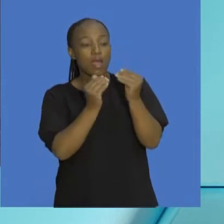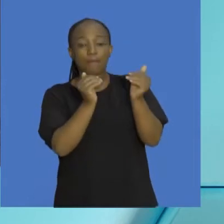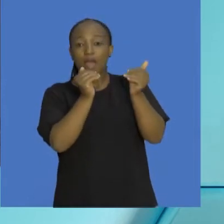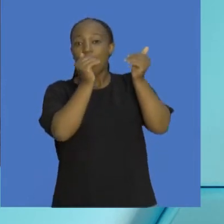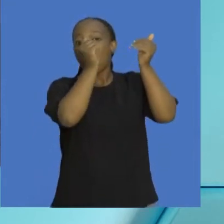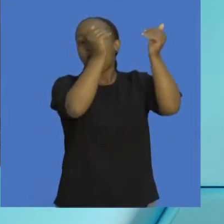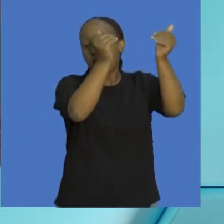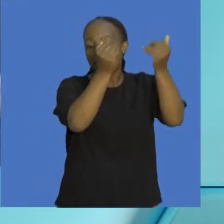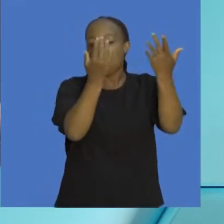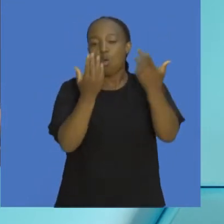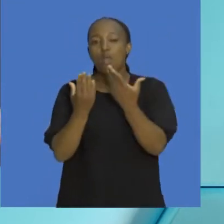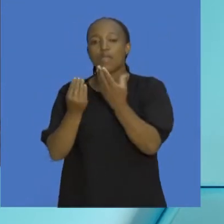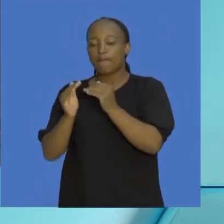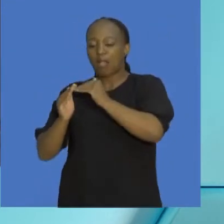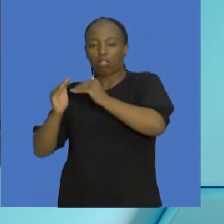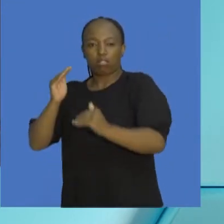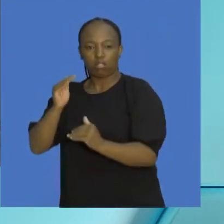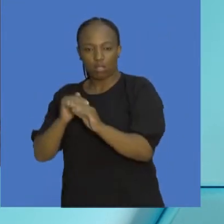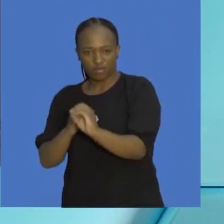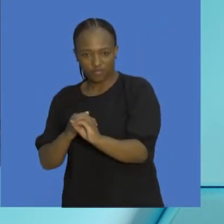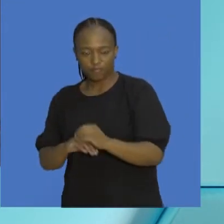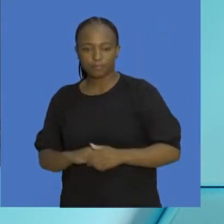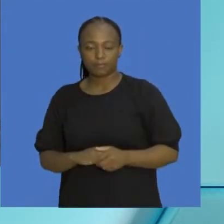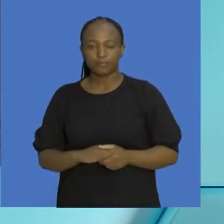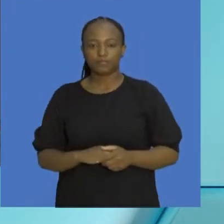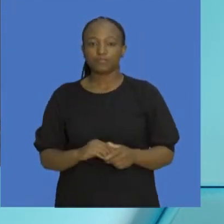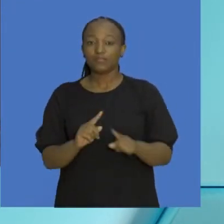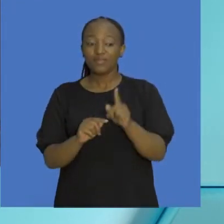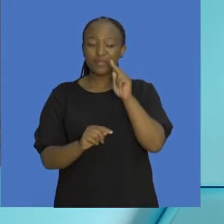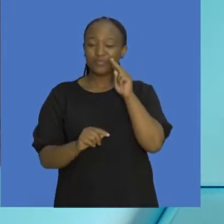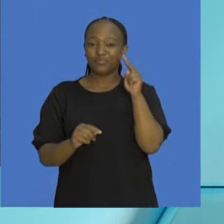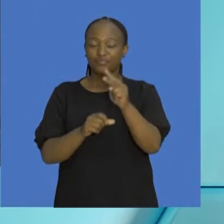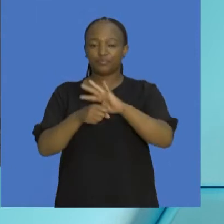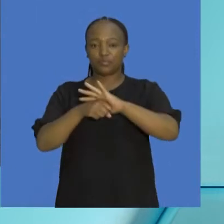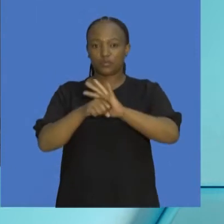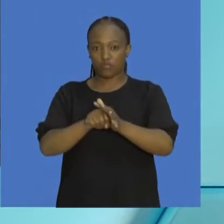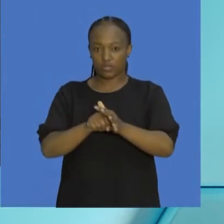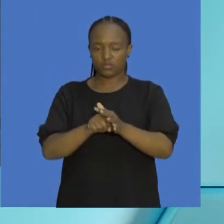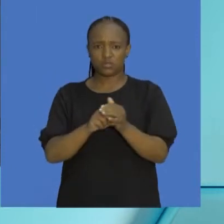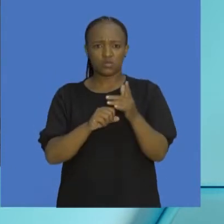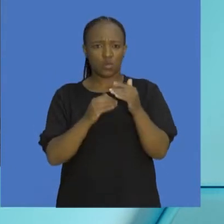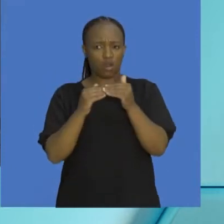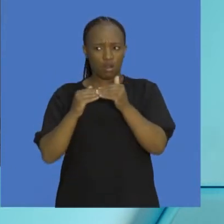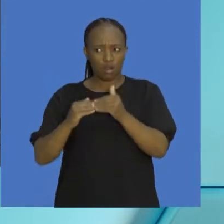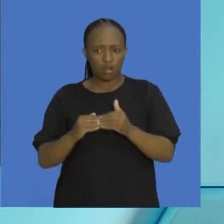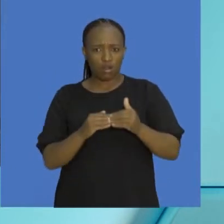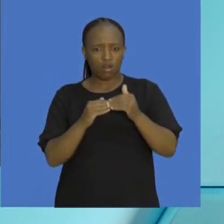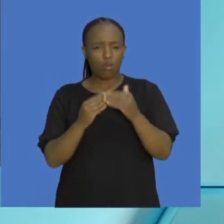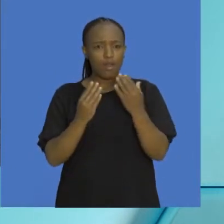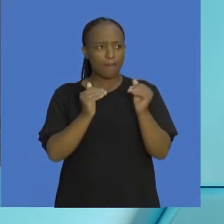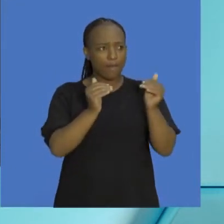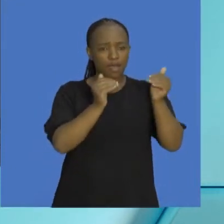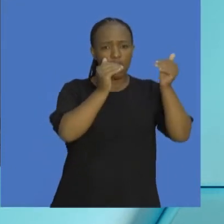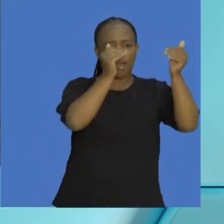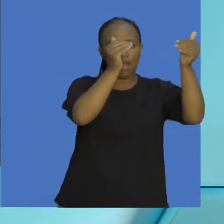the highest or the minimum. But if you look at the COVID, if you want to stay on the cautious side, you look at the highest